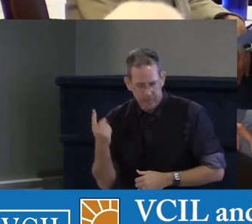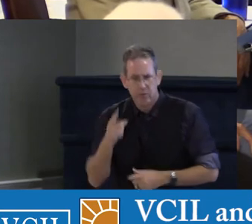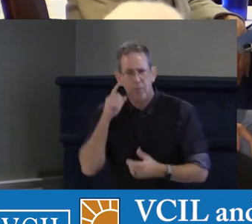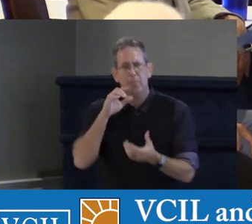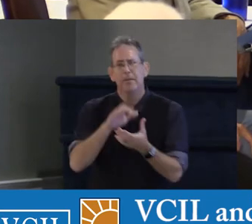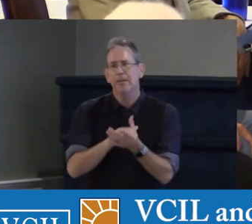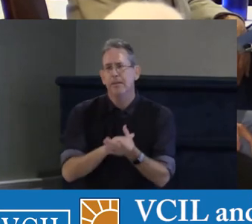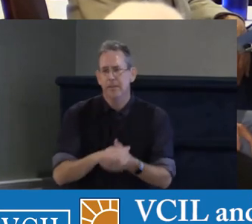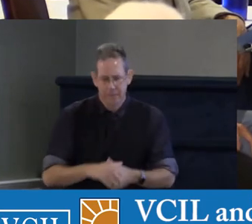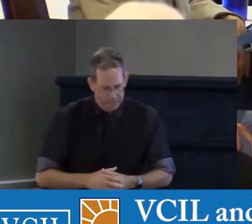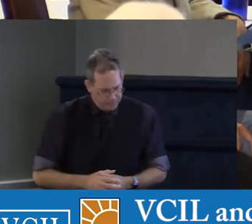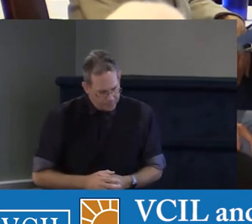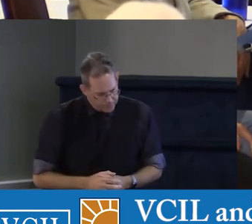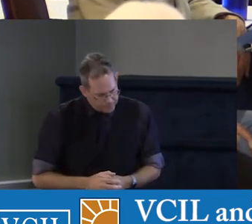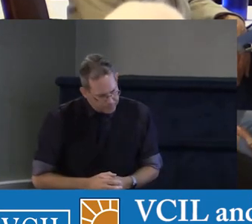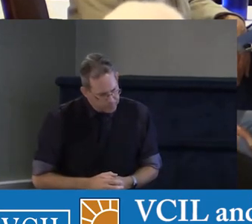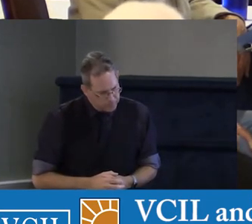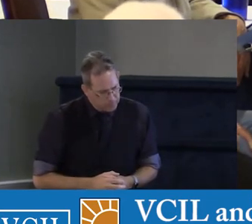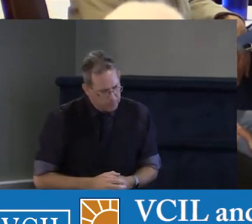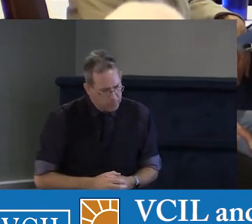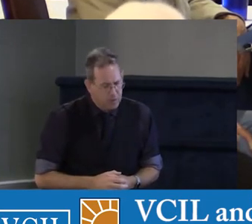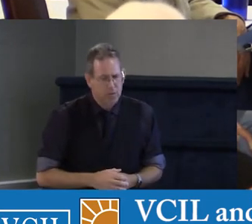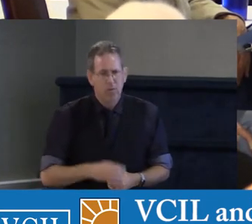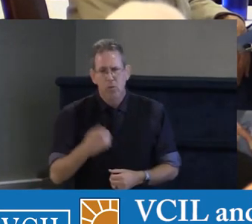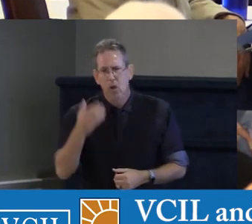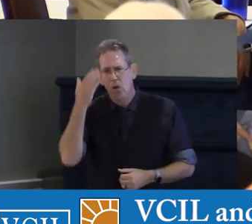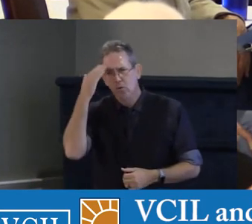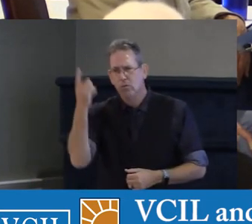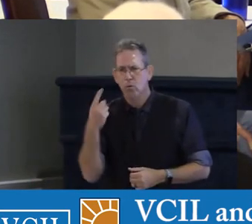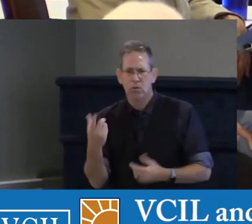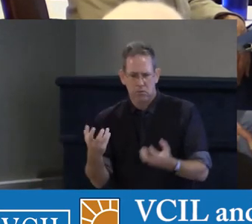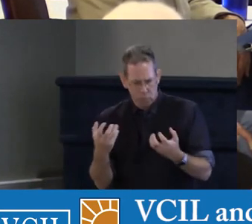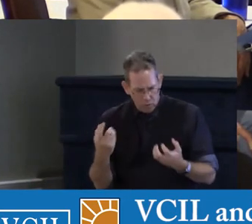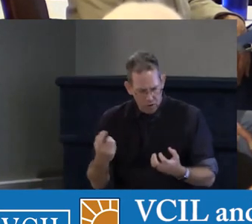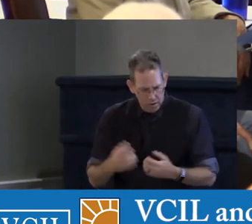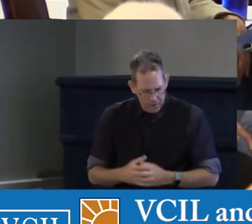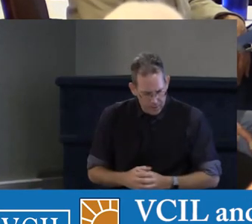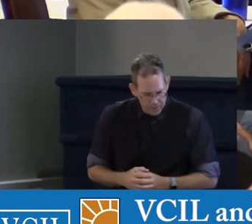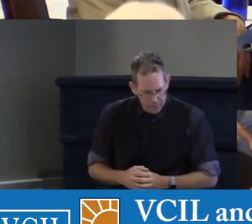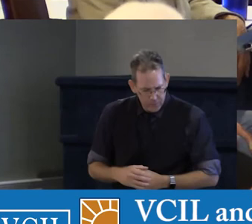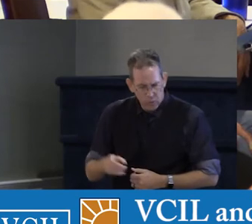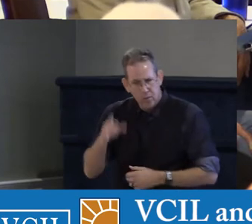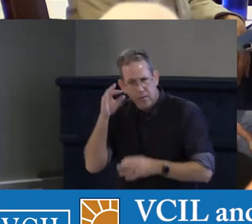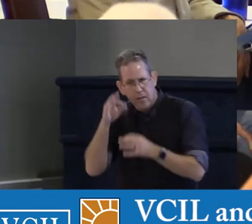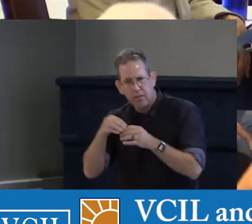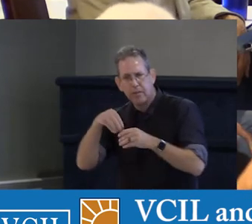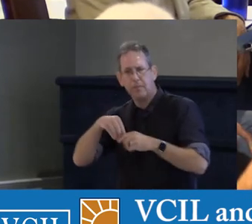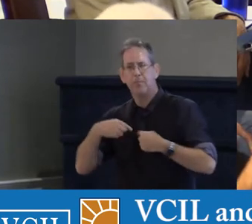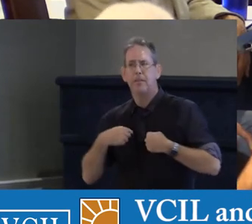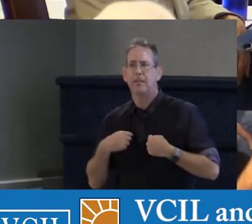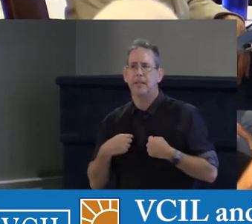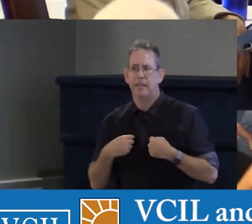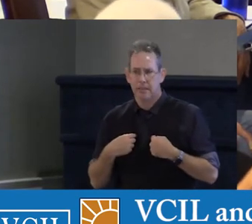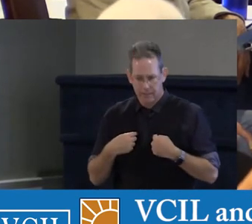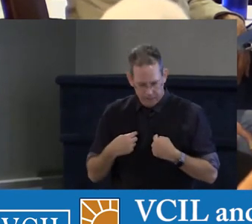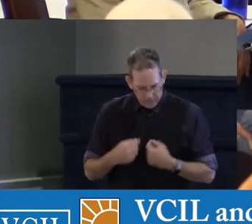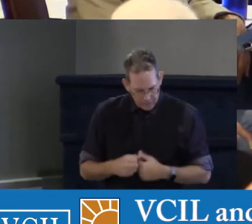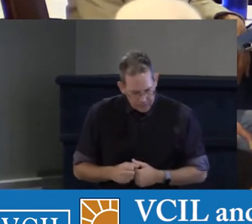needs something to believe. If you want, you can always put your faith in me.